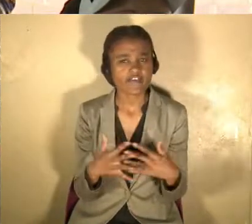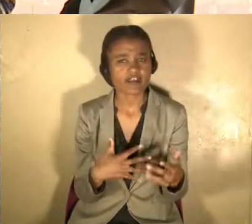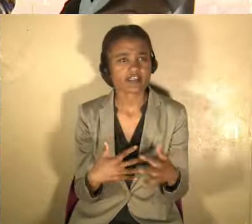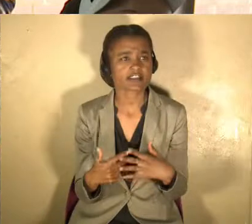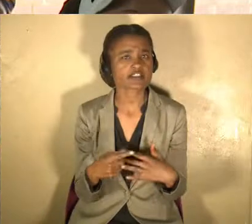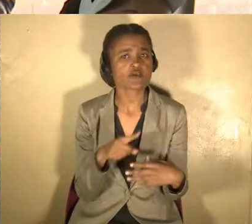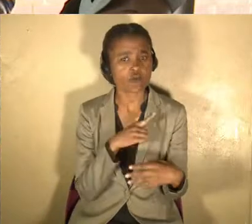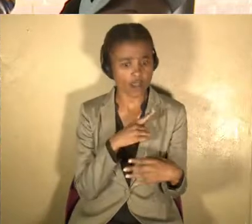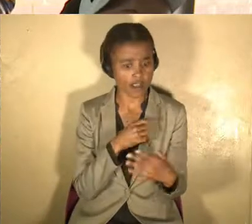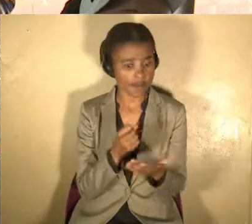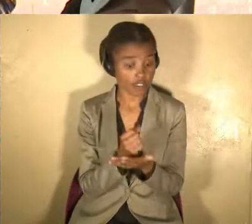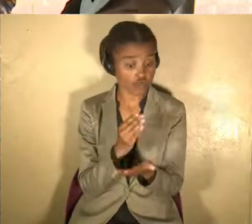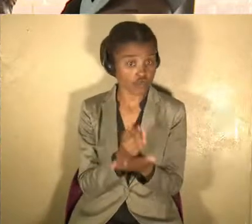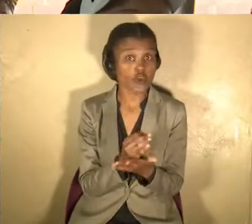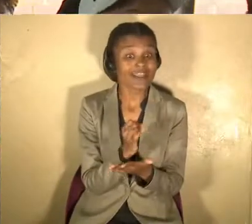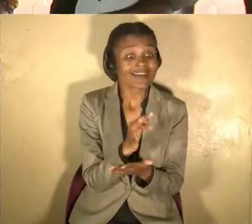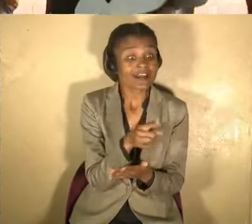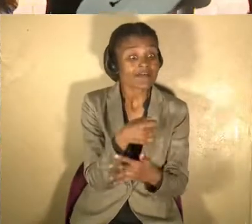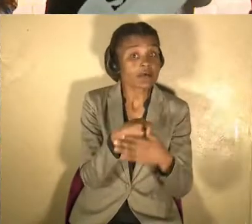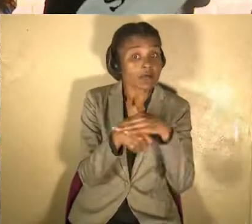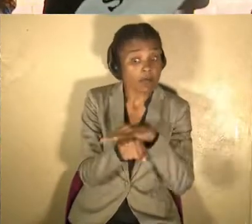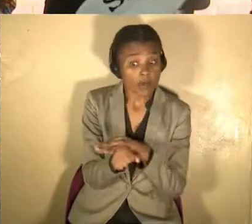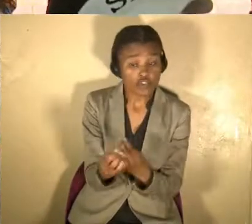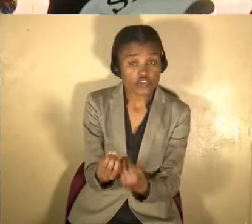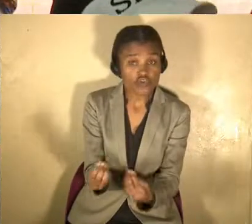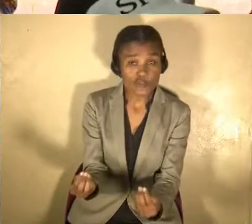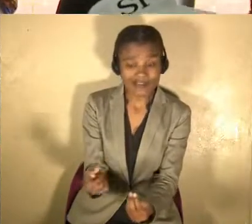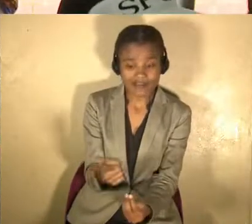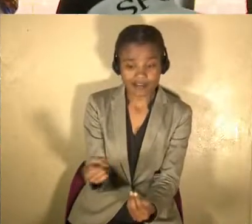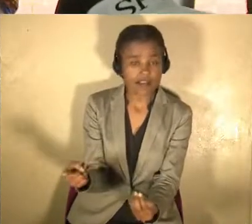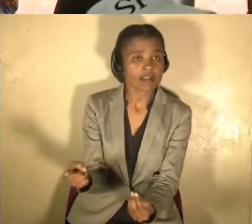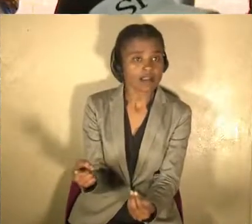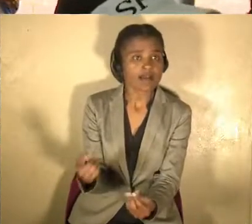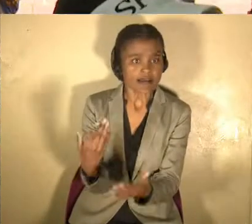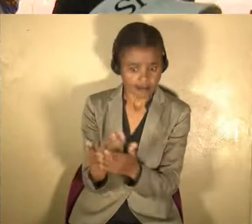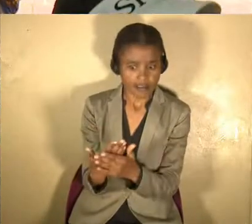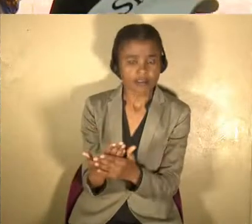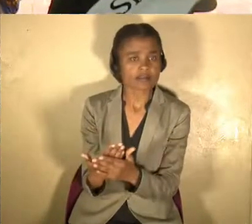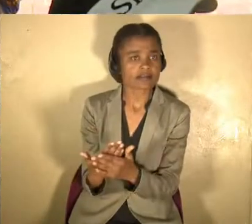taba ya bana ba salang ba bangata ba re sa tsebeng gore ba tswa kae.